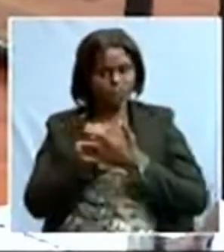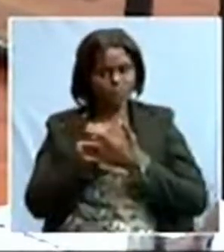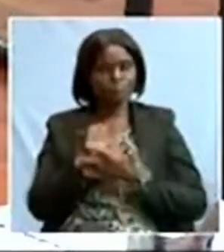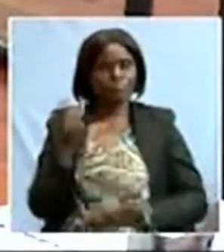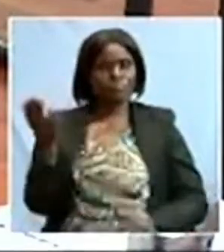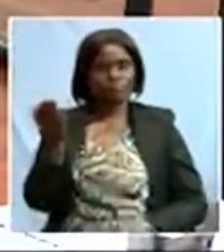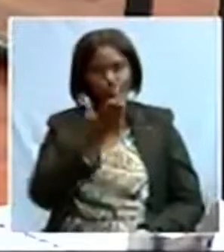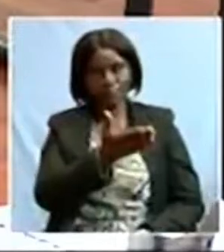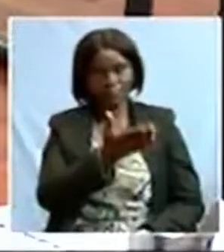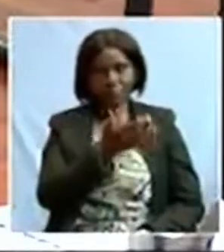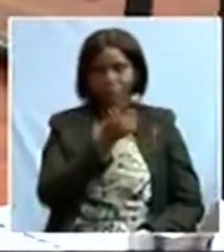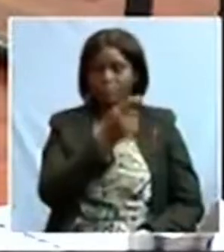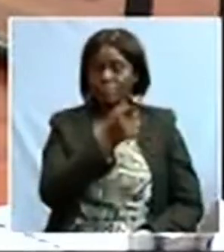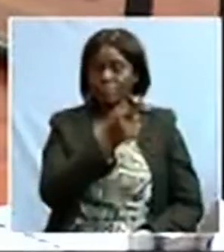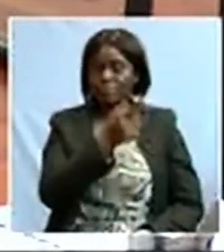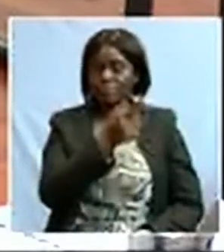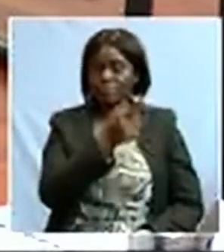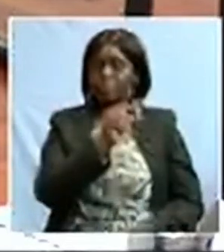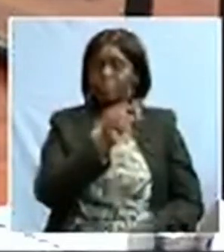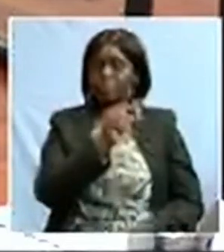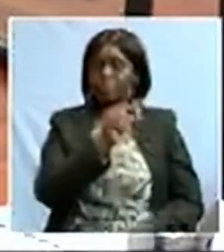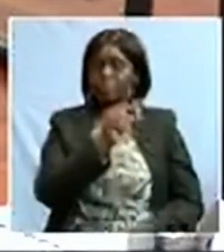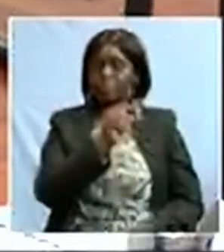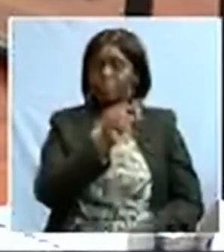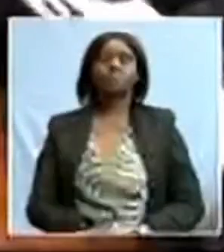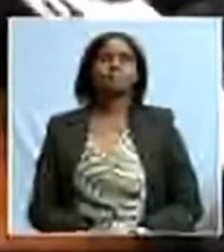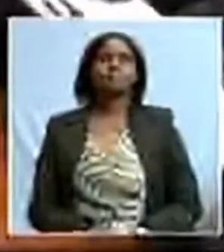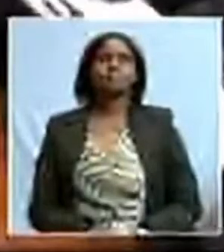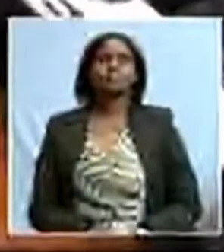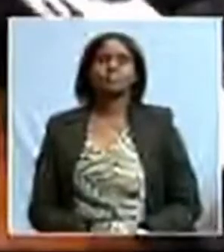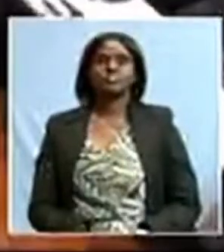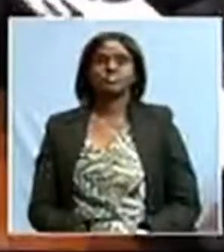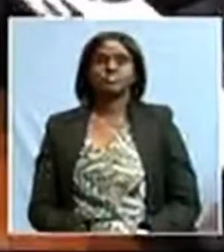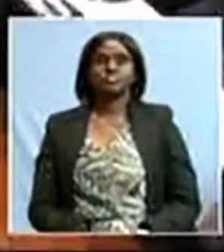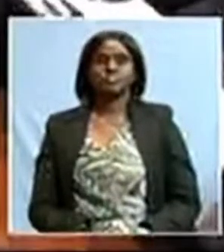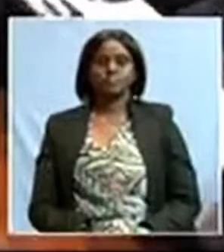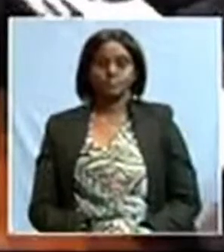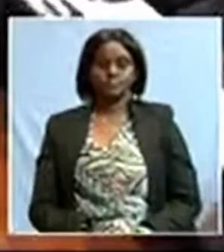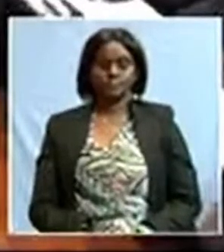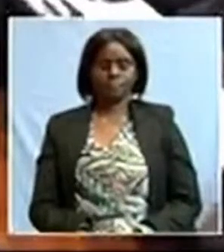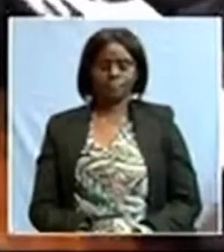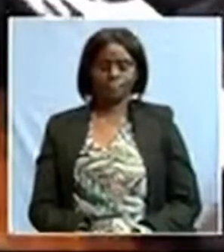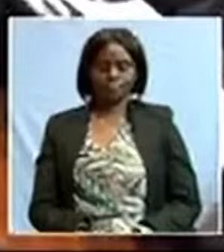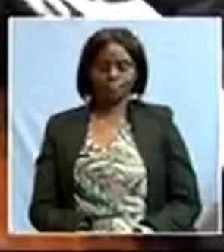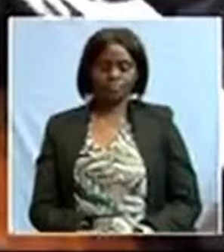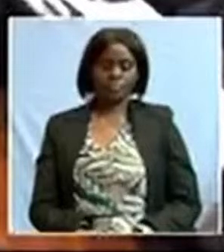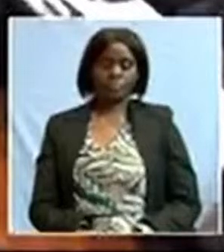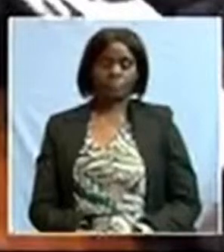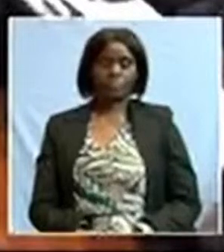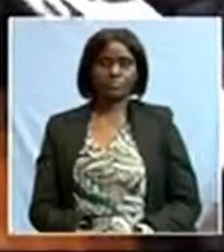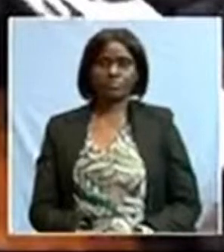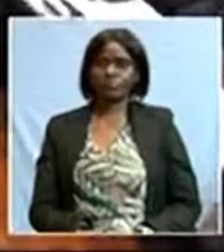Director Engineering on the distance. Director Engineering.